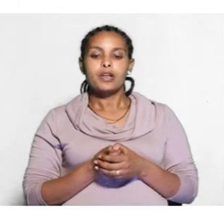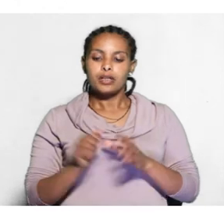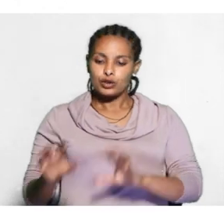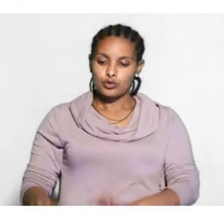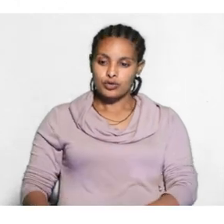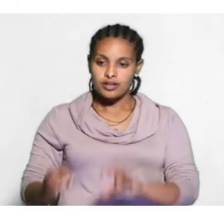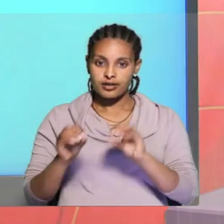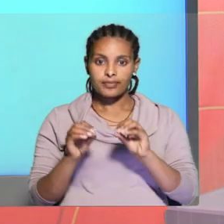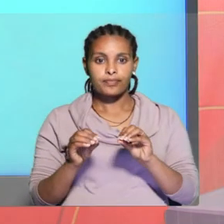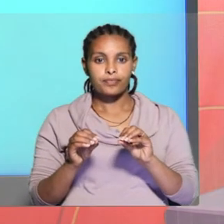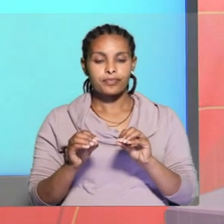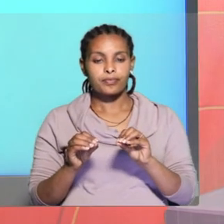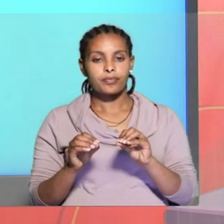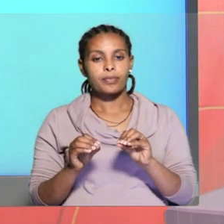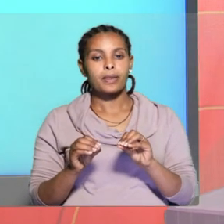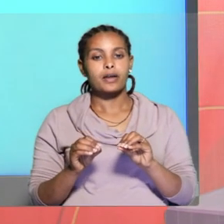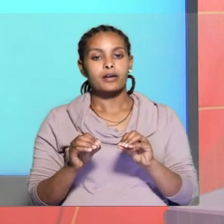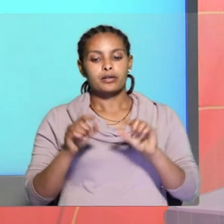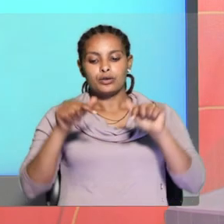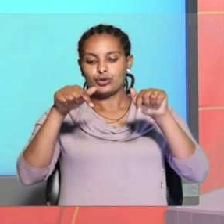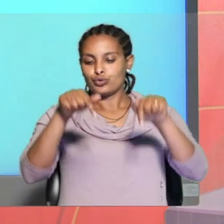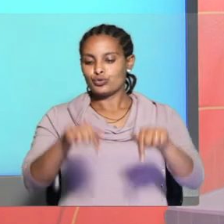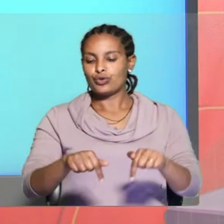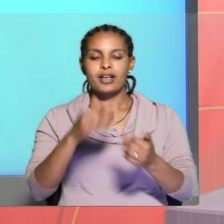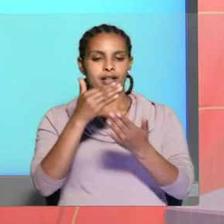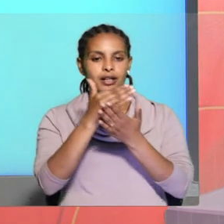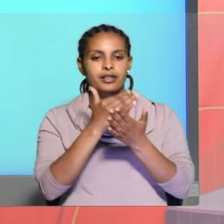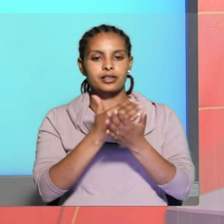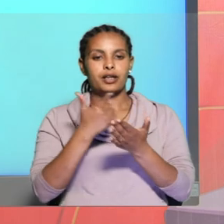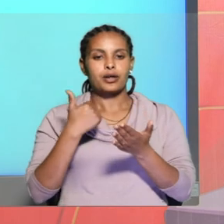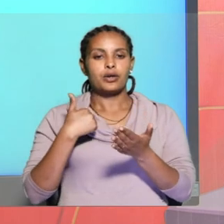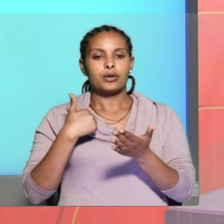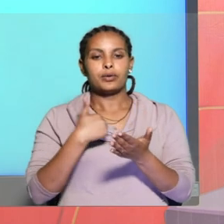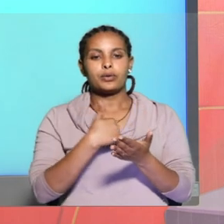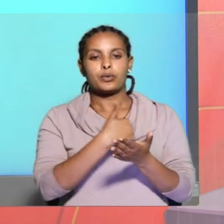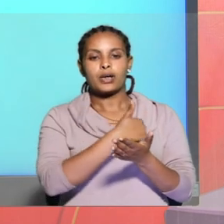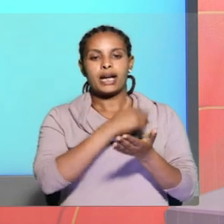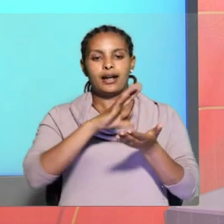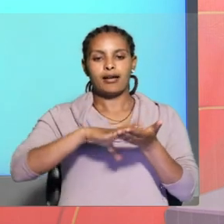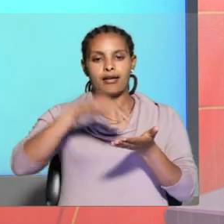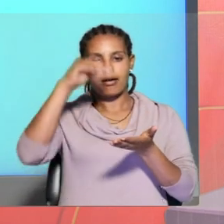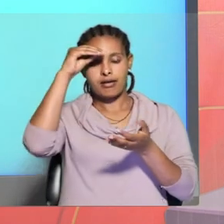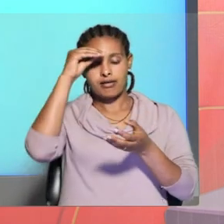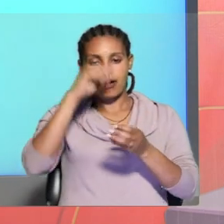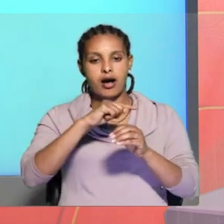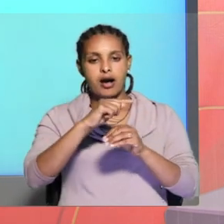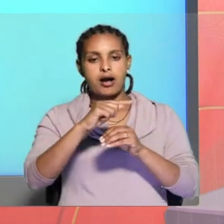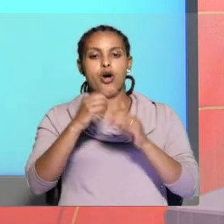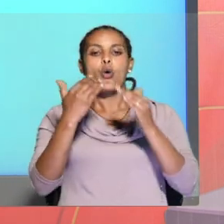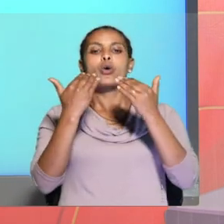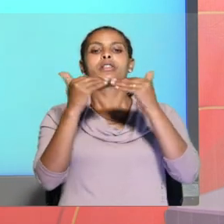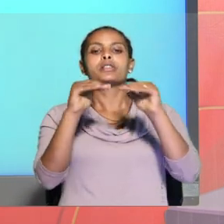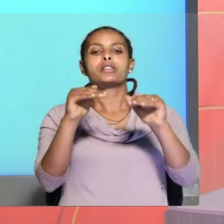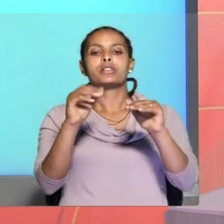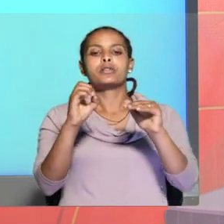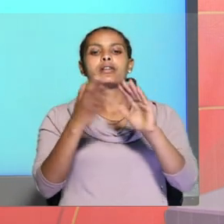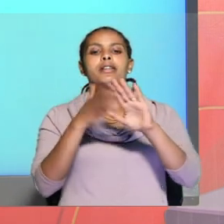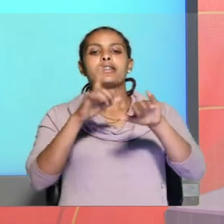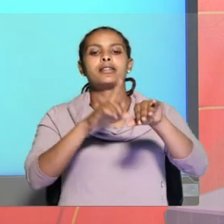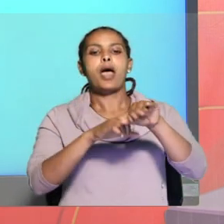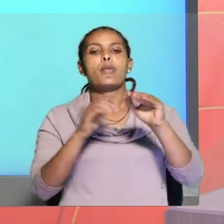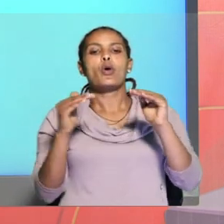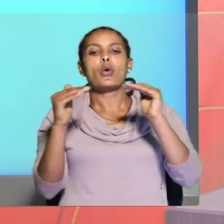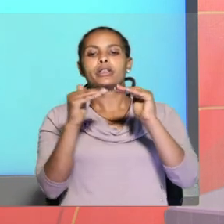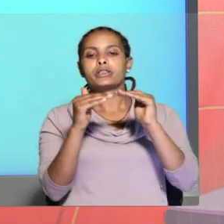students in our today's lesson we learned concentration time